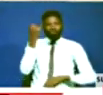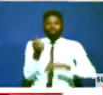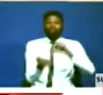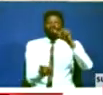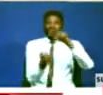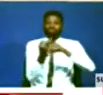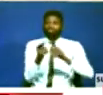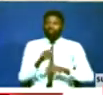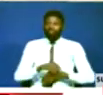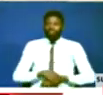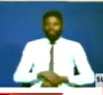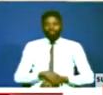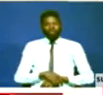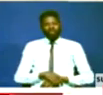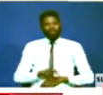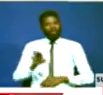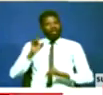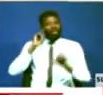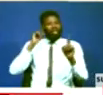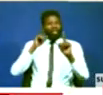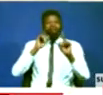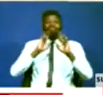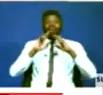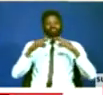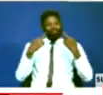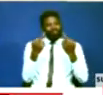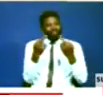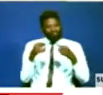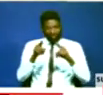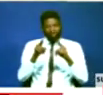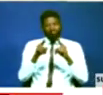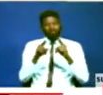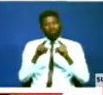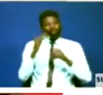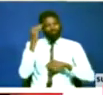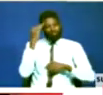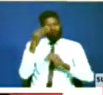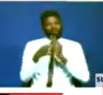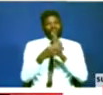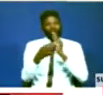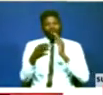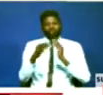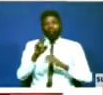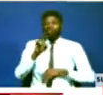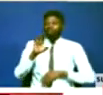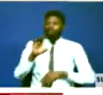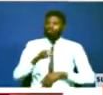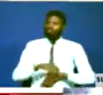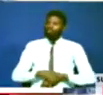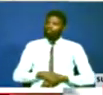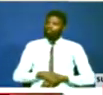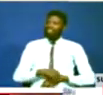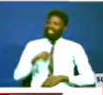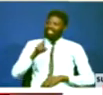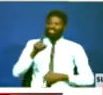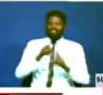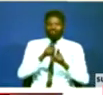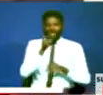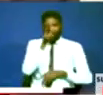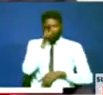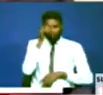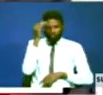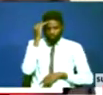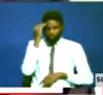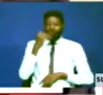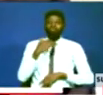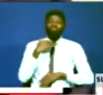results, he was a no-nonsense vice chancellor. He was like a rhino. He knows what he wants and he will go for